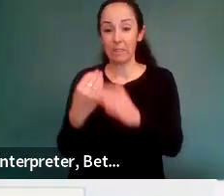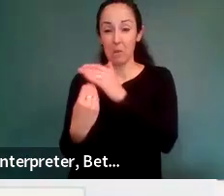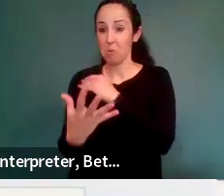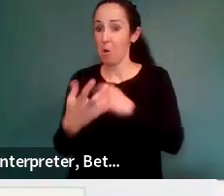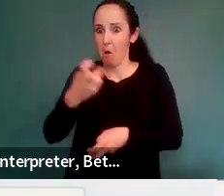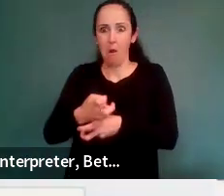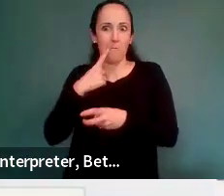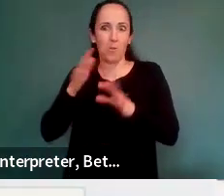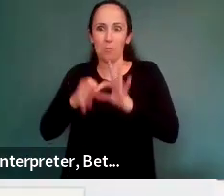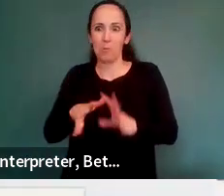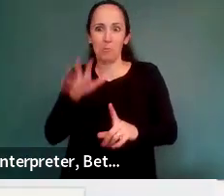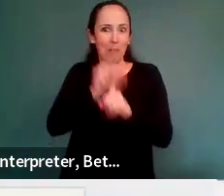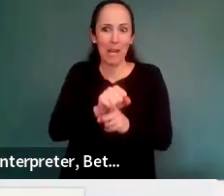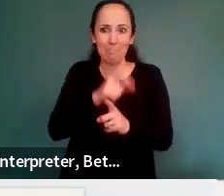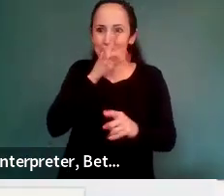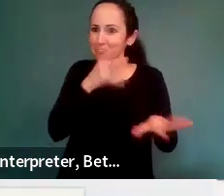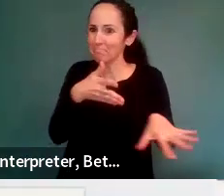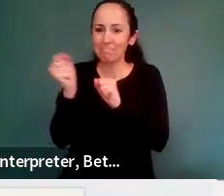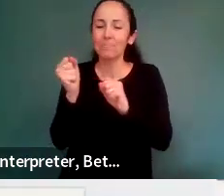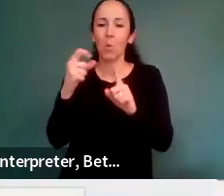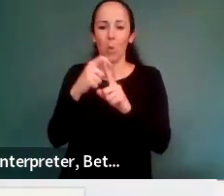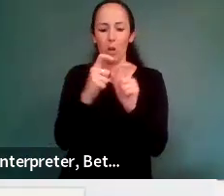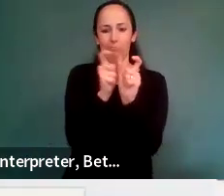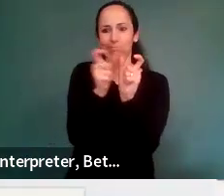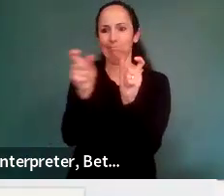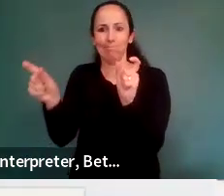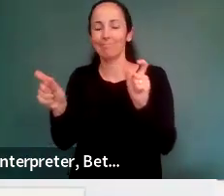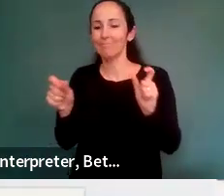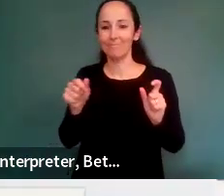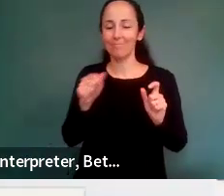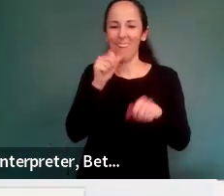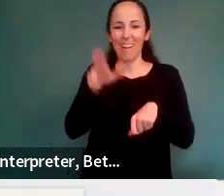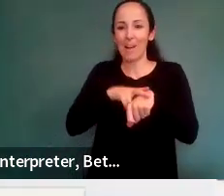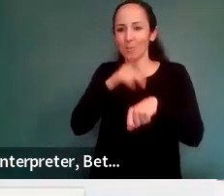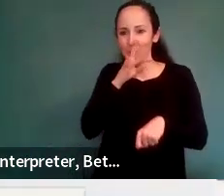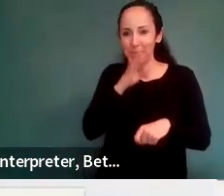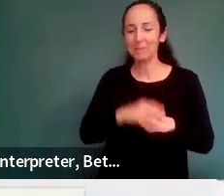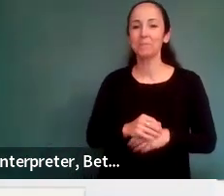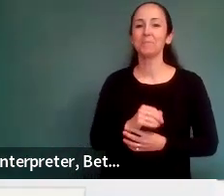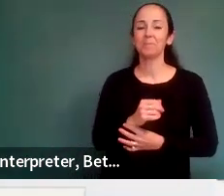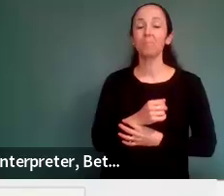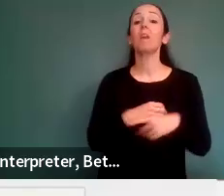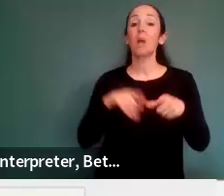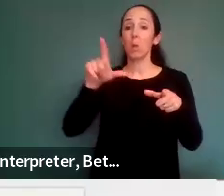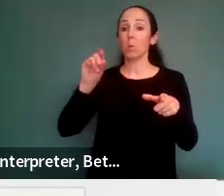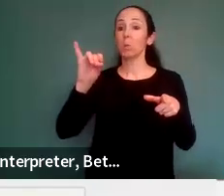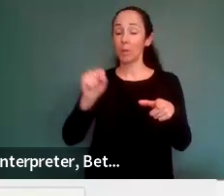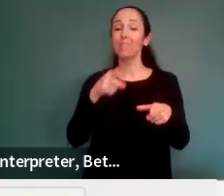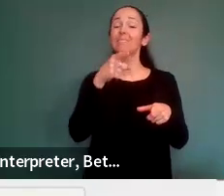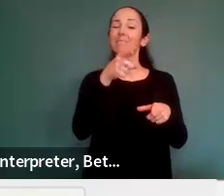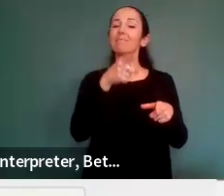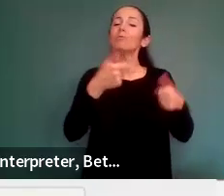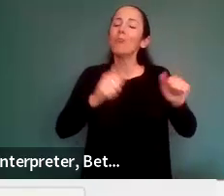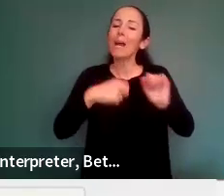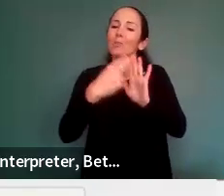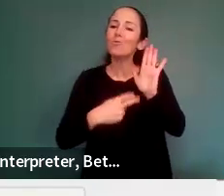was trying, it was orienting itself, it was trying to read what's on that box, but the box